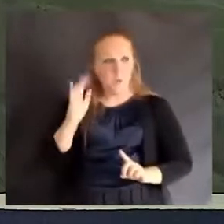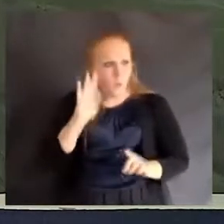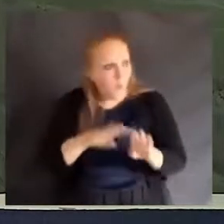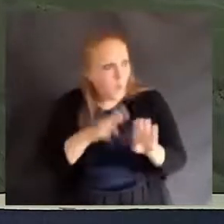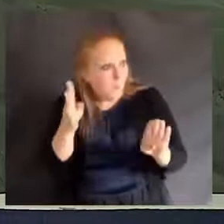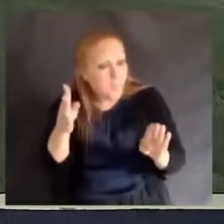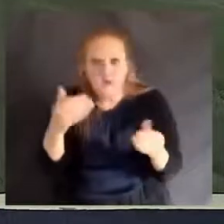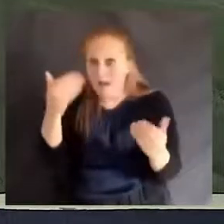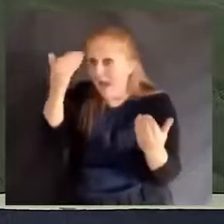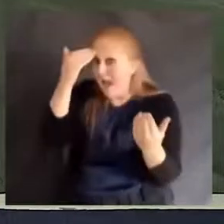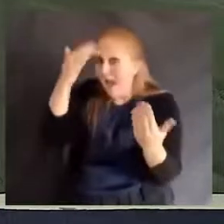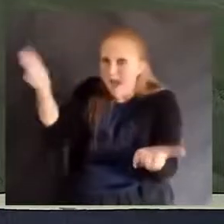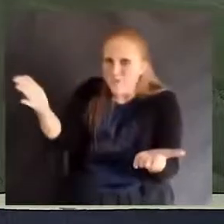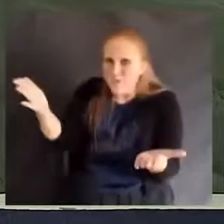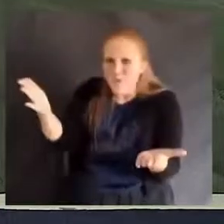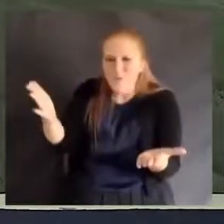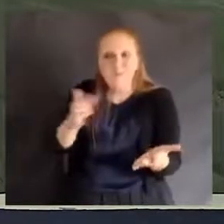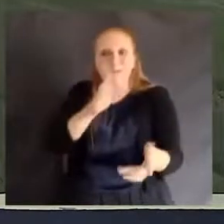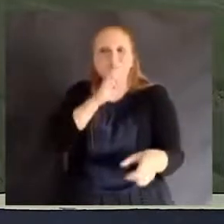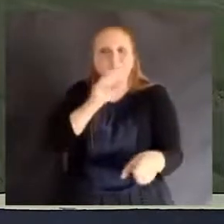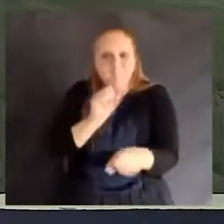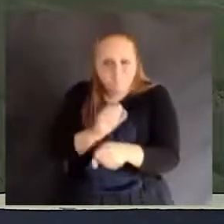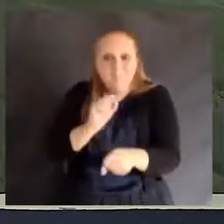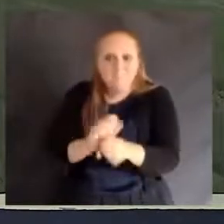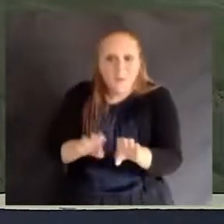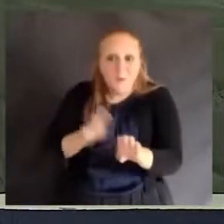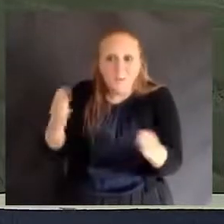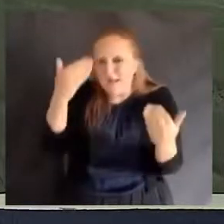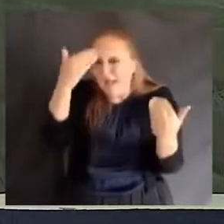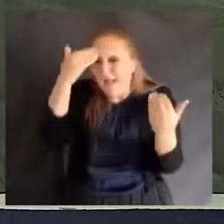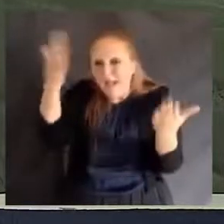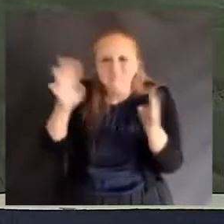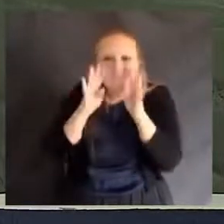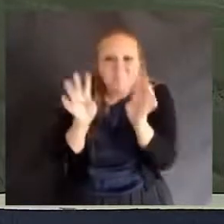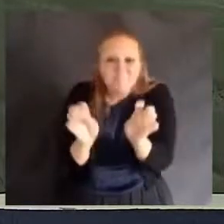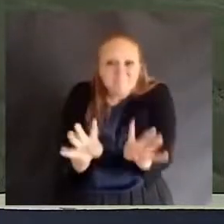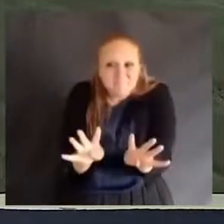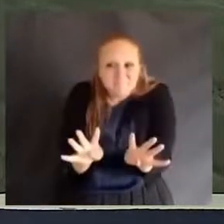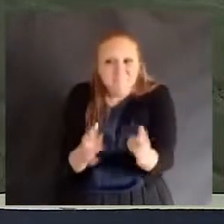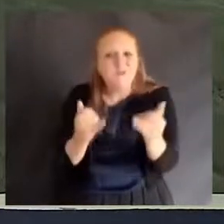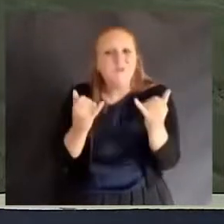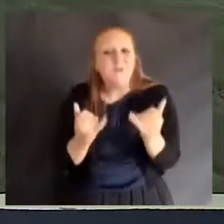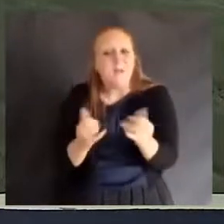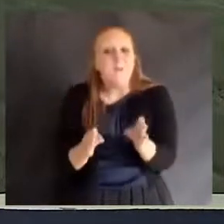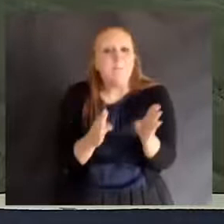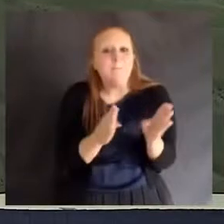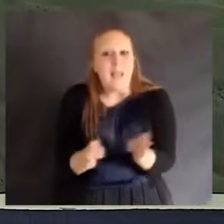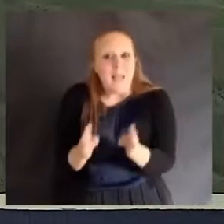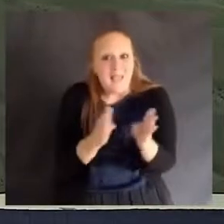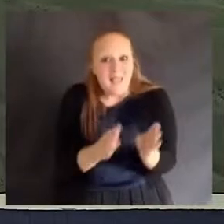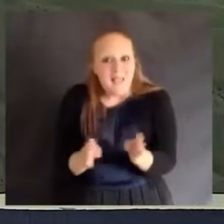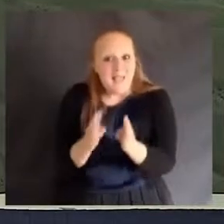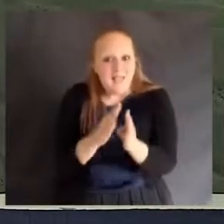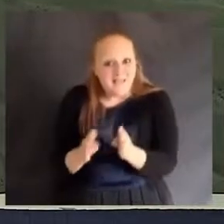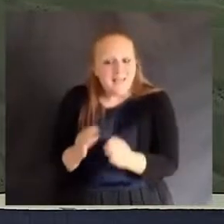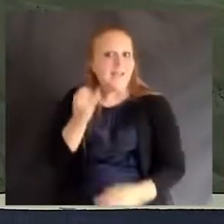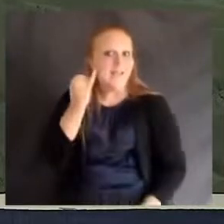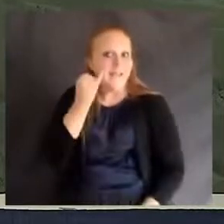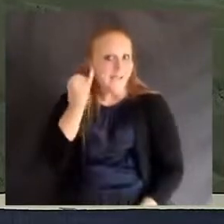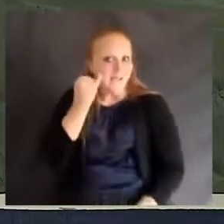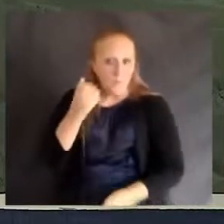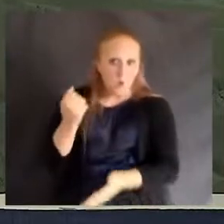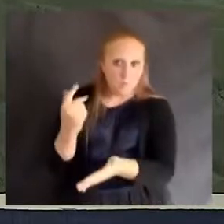Yeah. We're coming up with plans if we decide to reopen. I think that's the variance between what the